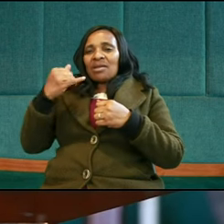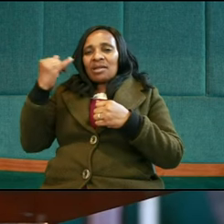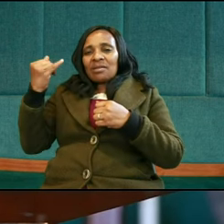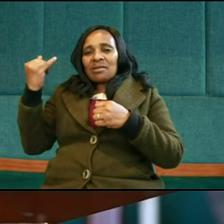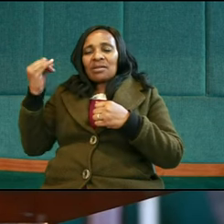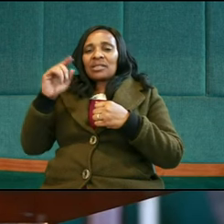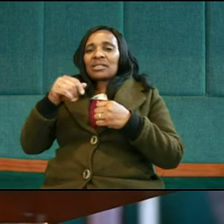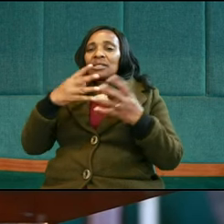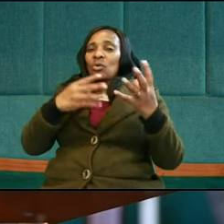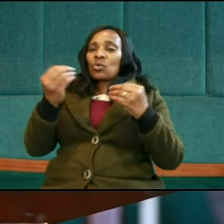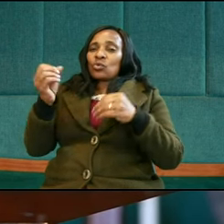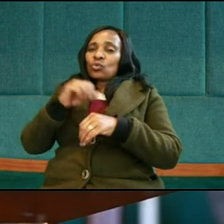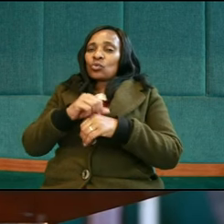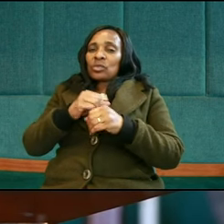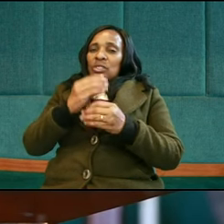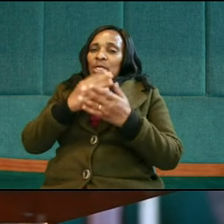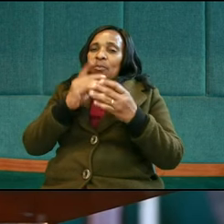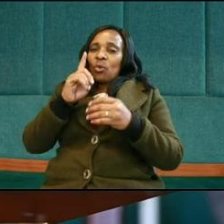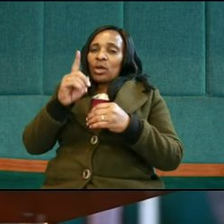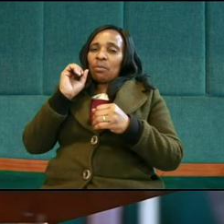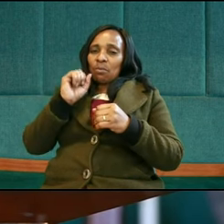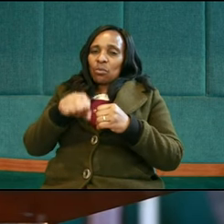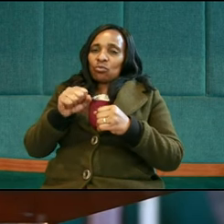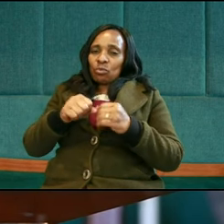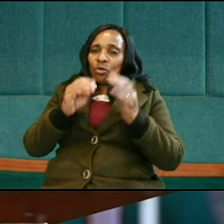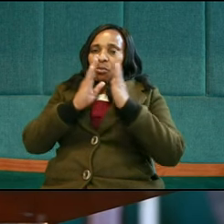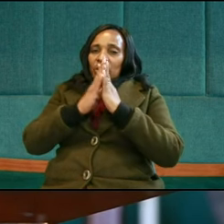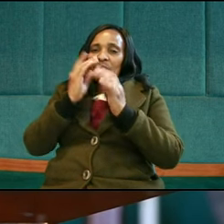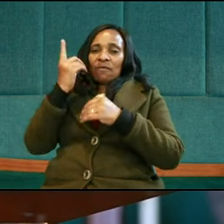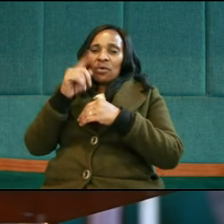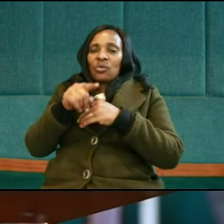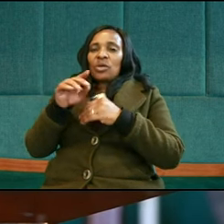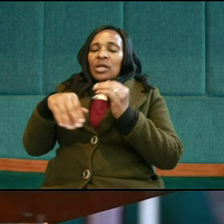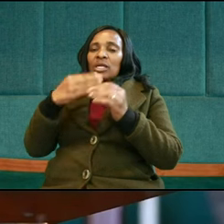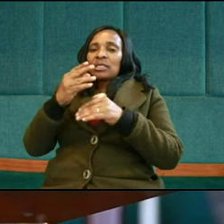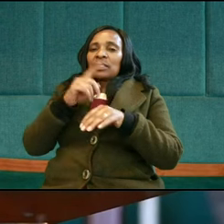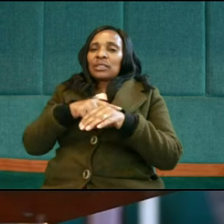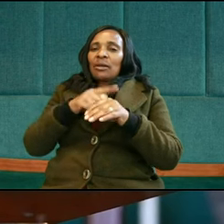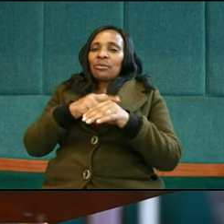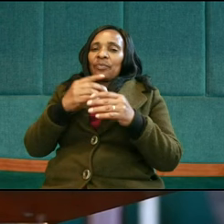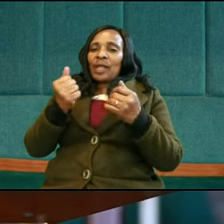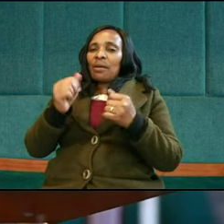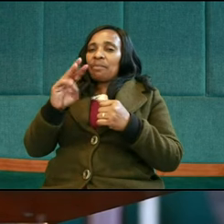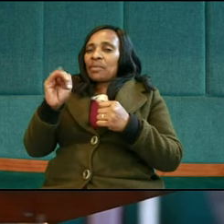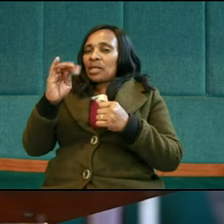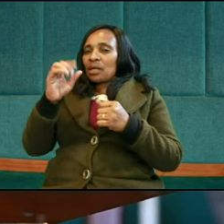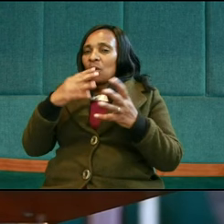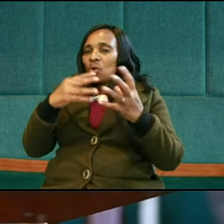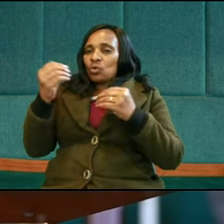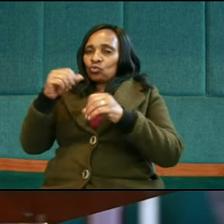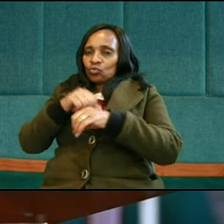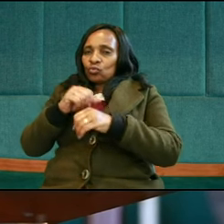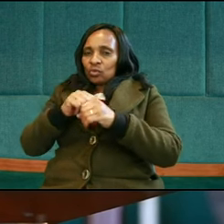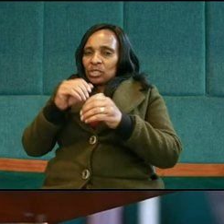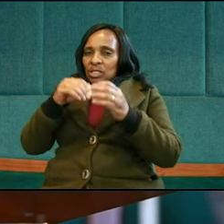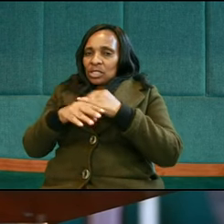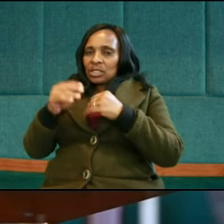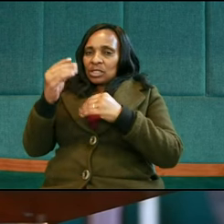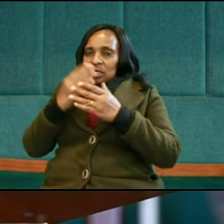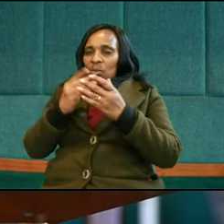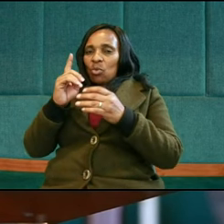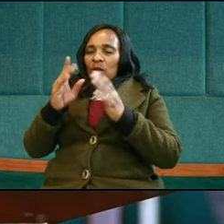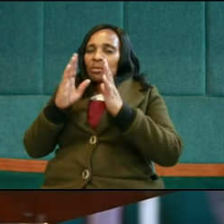to the school, she said. Someone will pray for you. So the next time father took Amira to school, he followed her inside. Would someone pray for